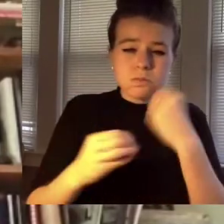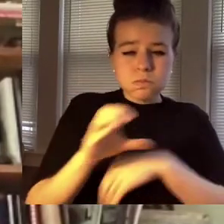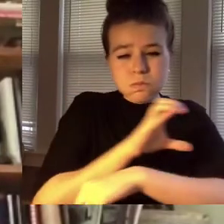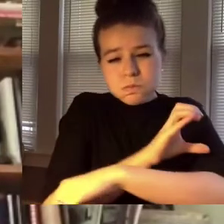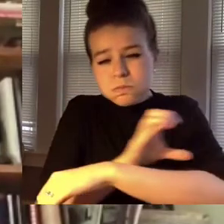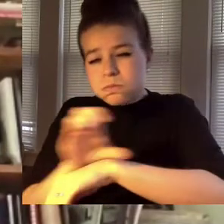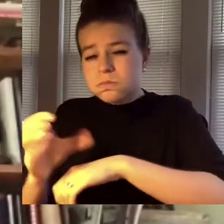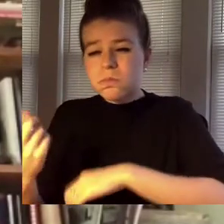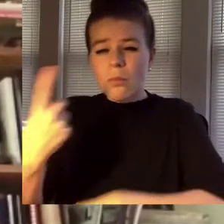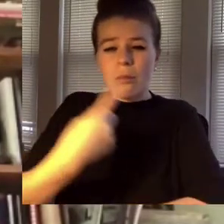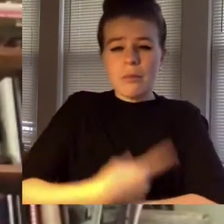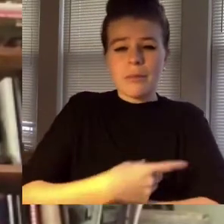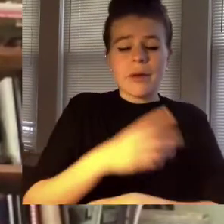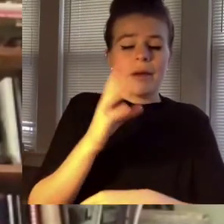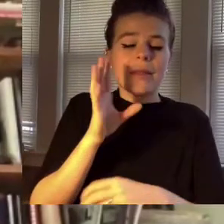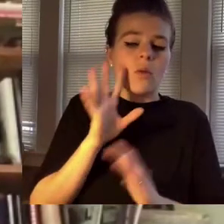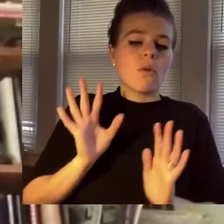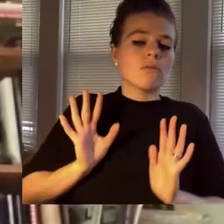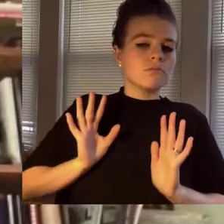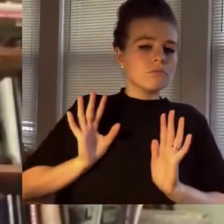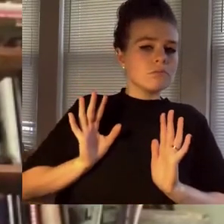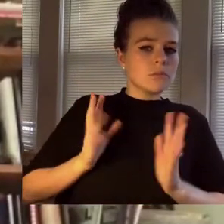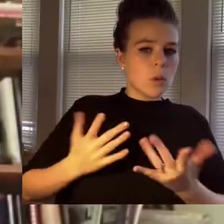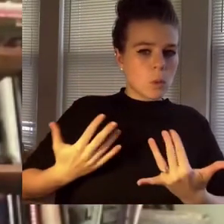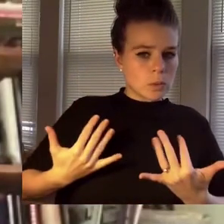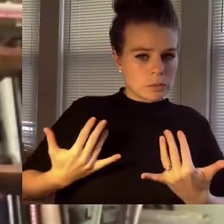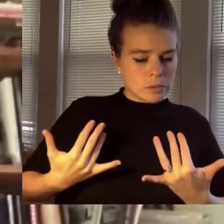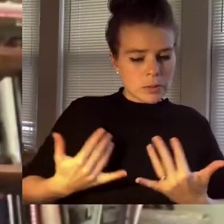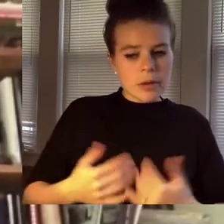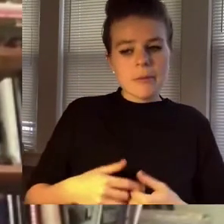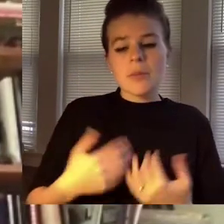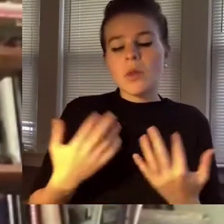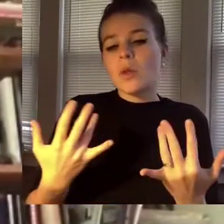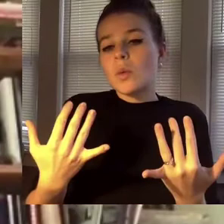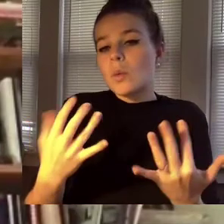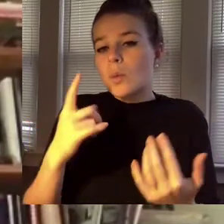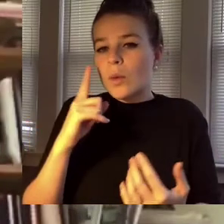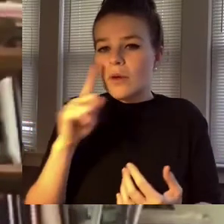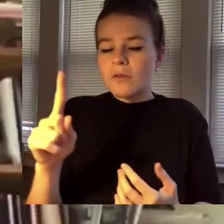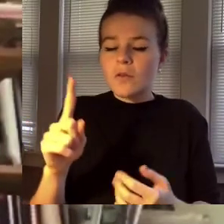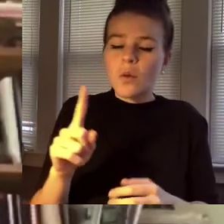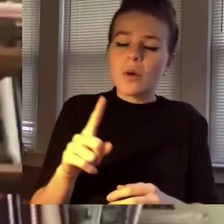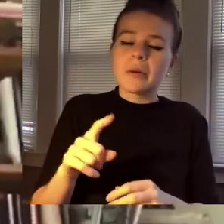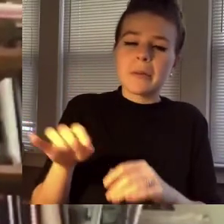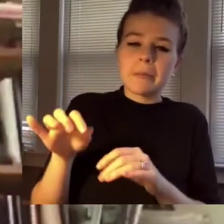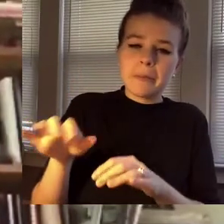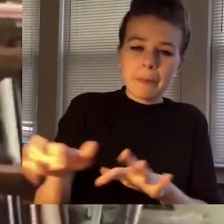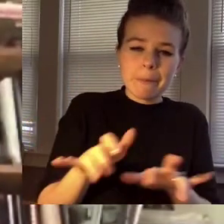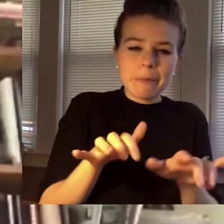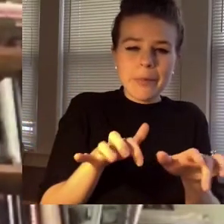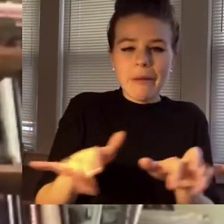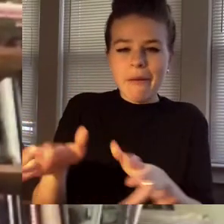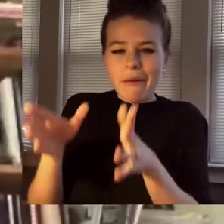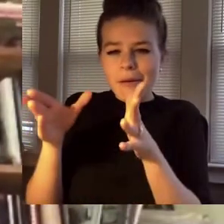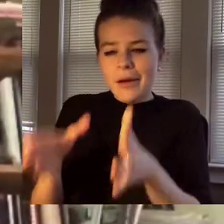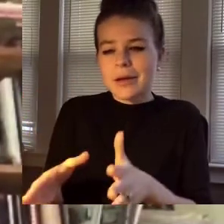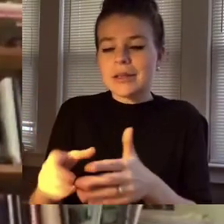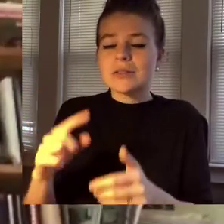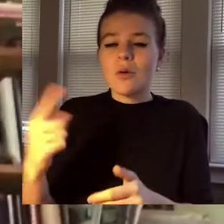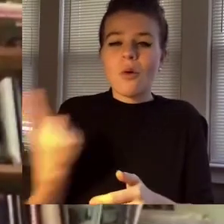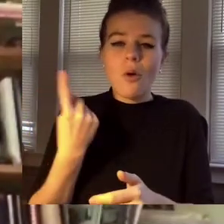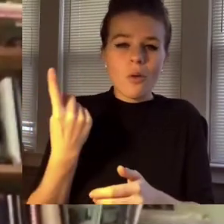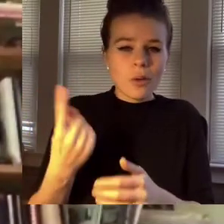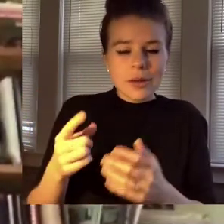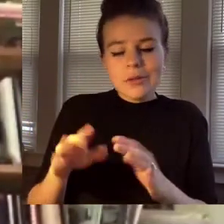away. They wait for the teasing accidents of the unseen pianist, always an open chord, not in the same